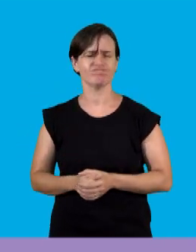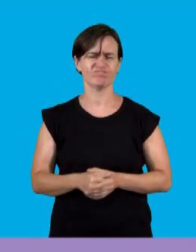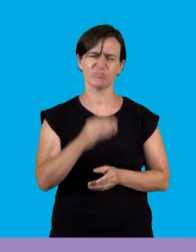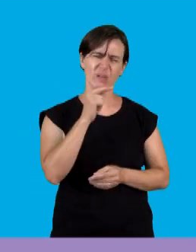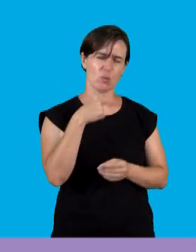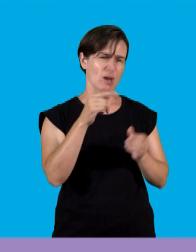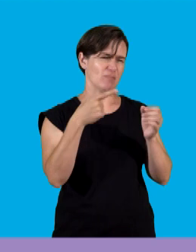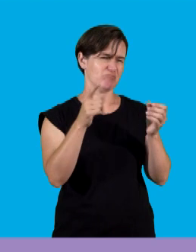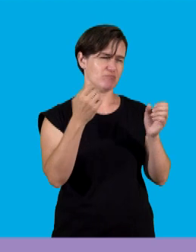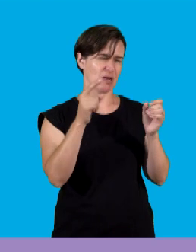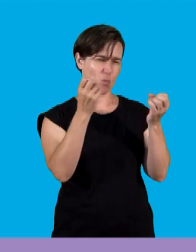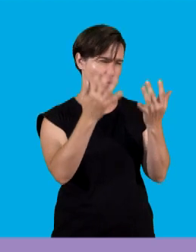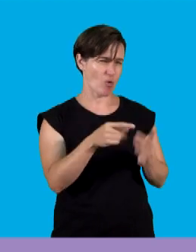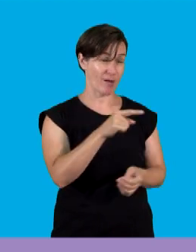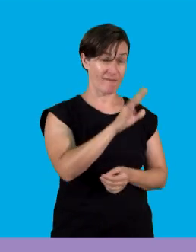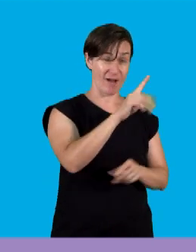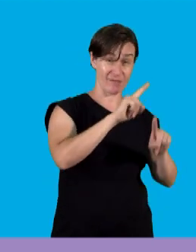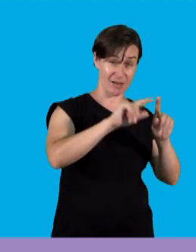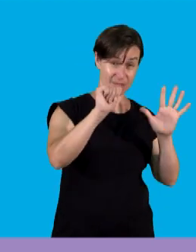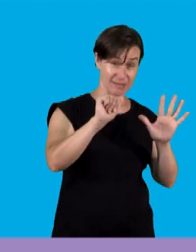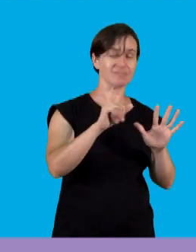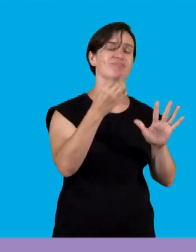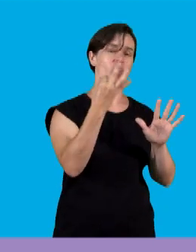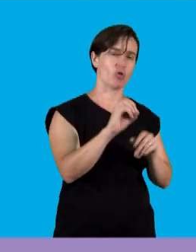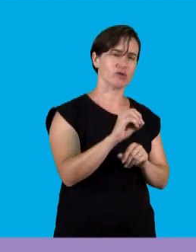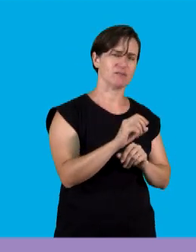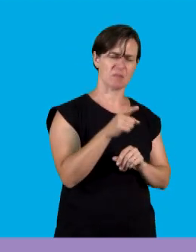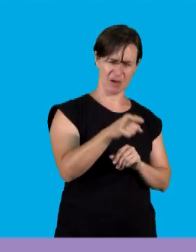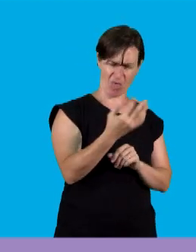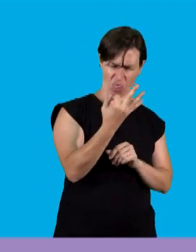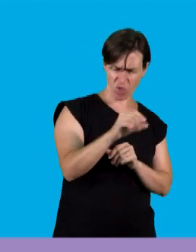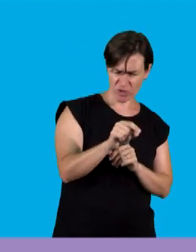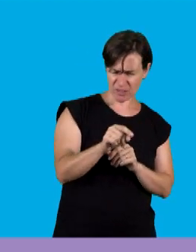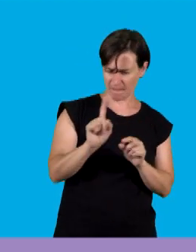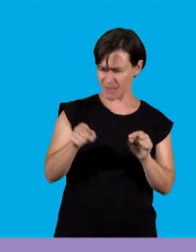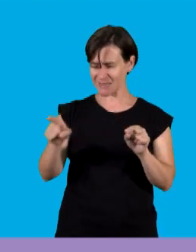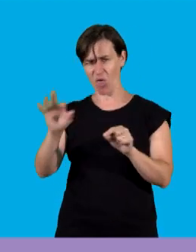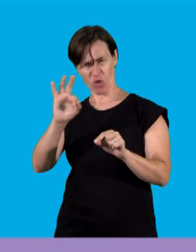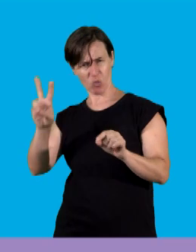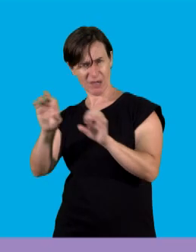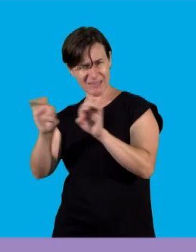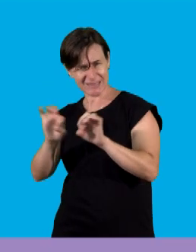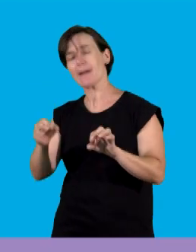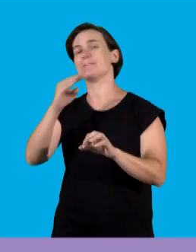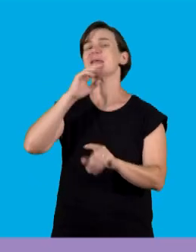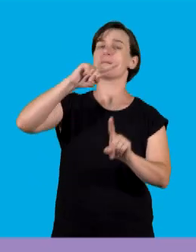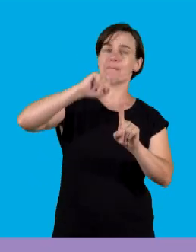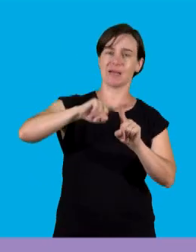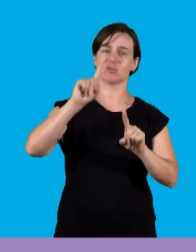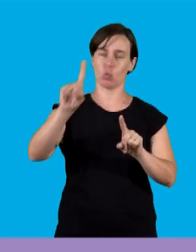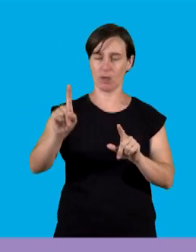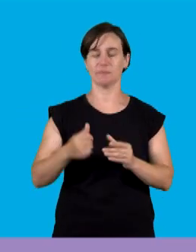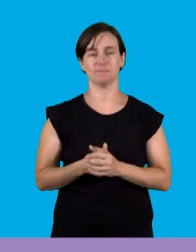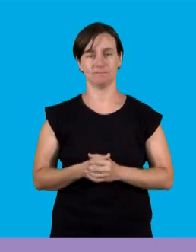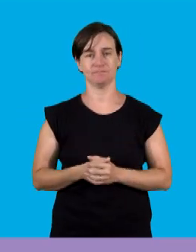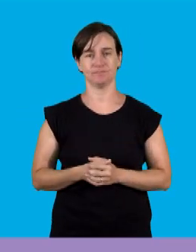6? Of course, yes, the answer is 30. And from 30, we only need to add 1 so that we can get